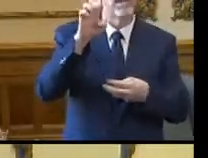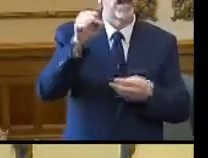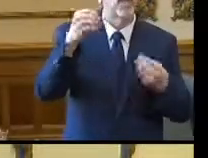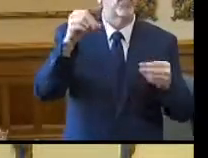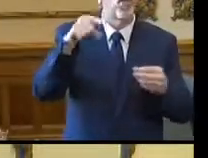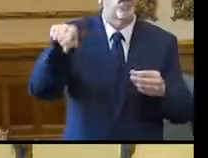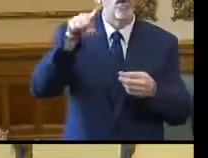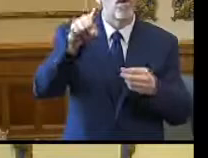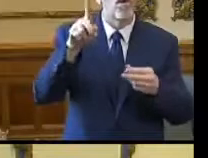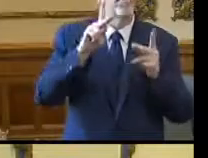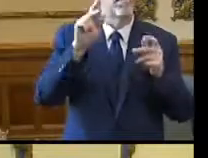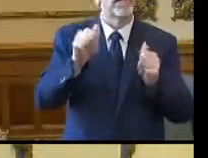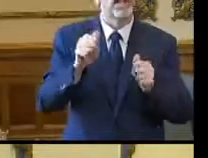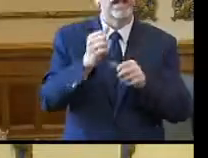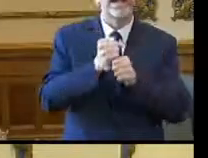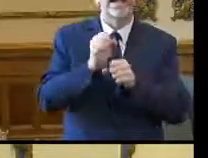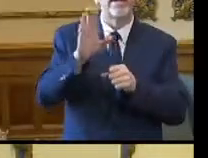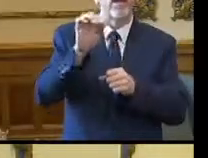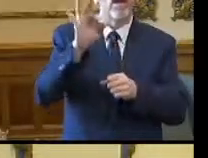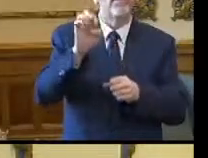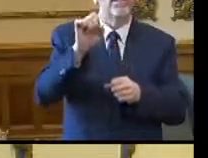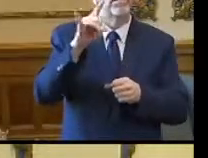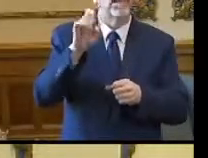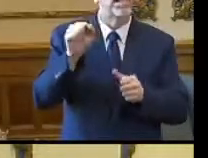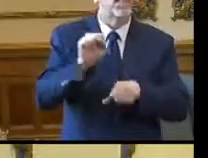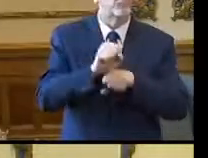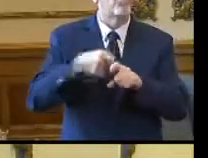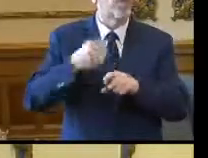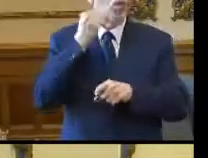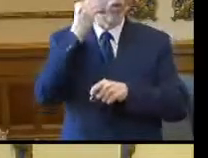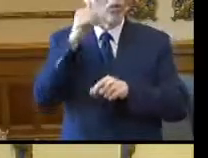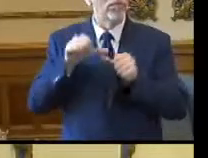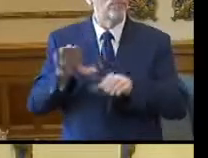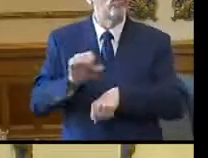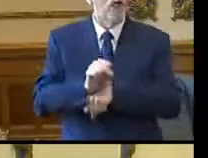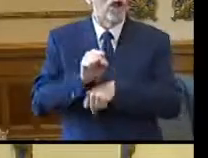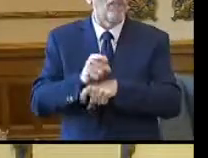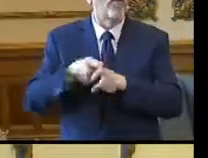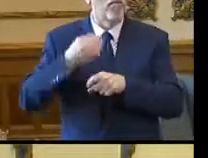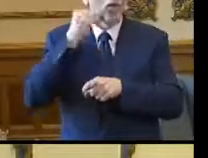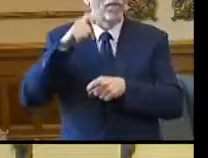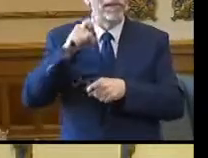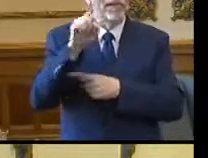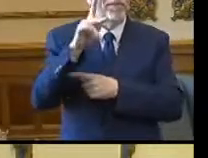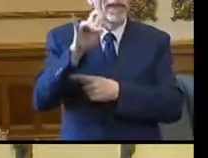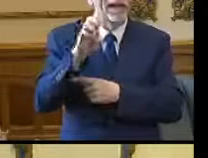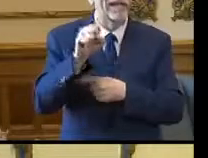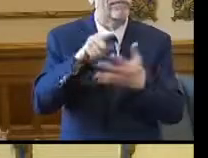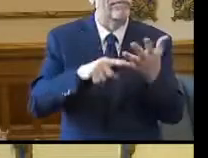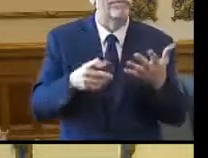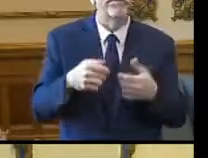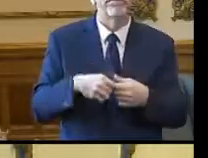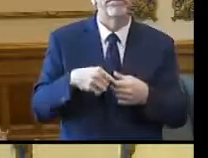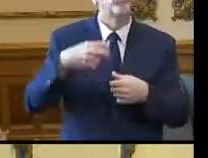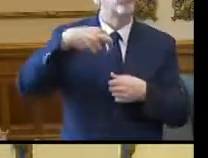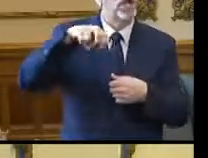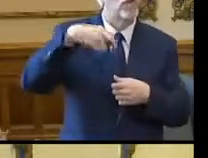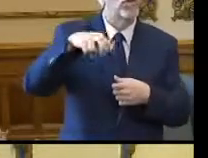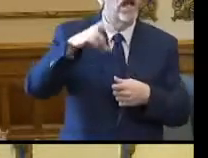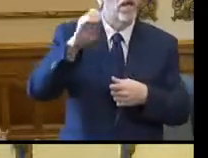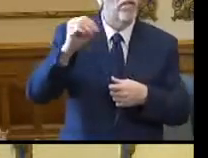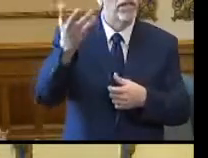to a specified clinic where we have trained staff that have gotten additional education in treating the